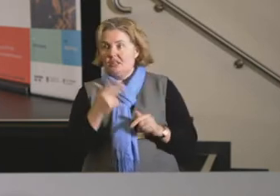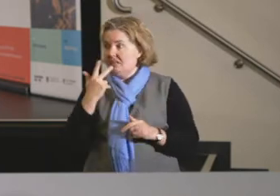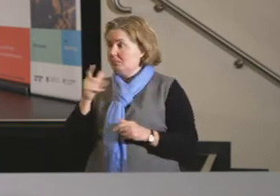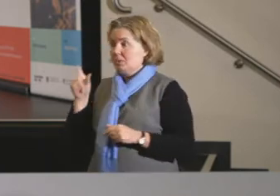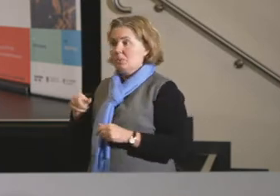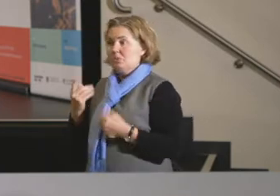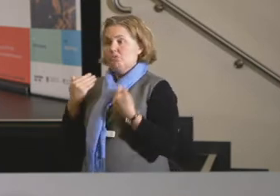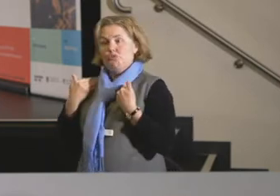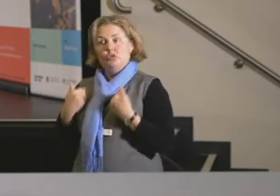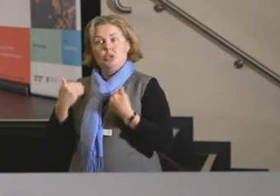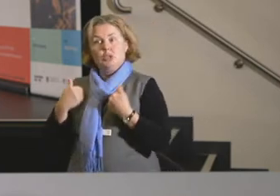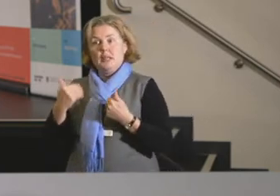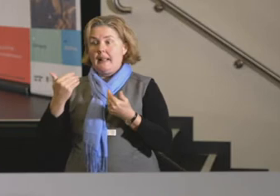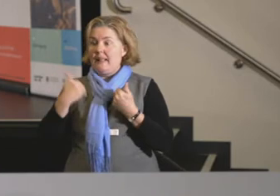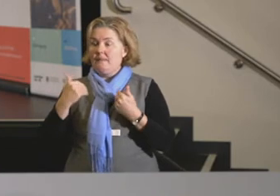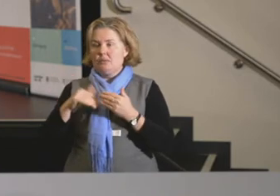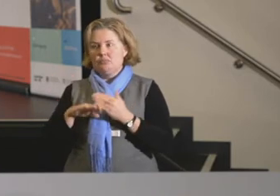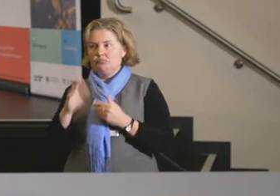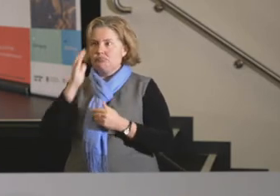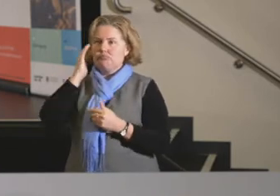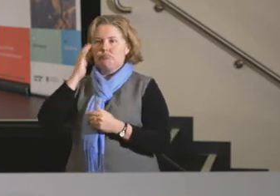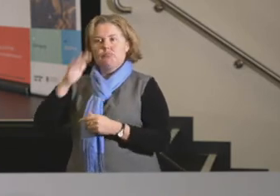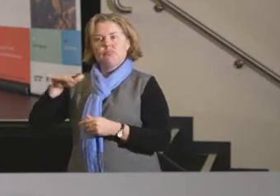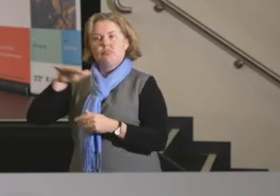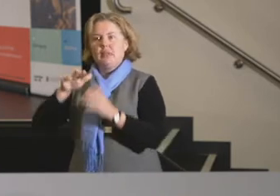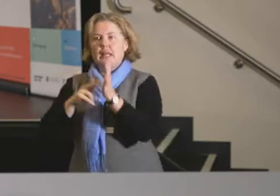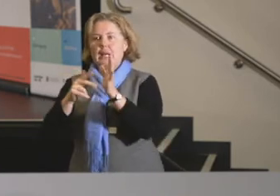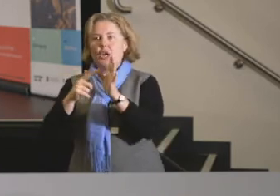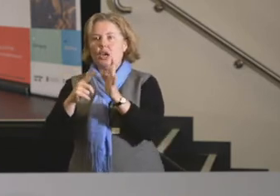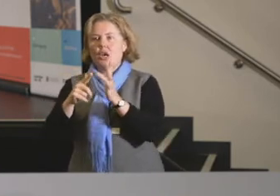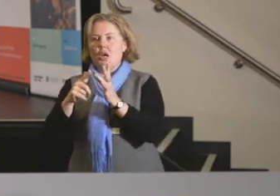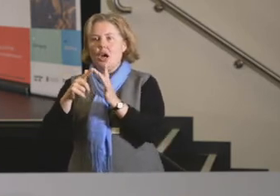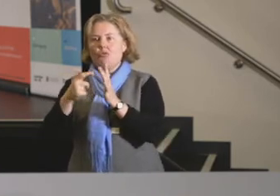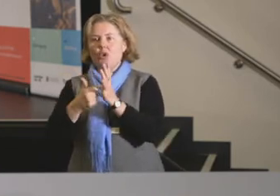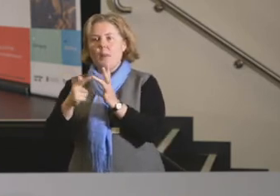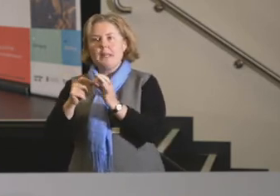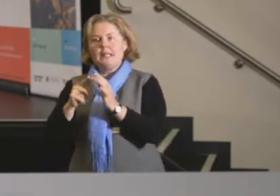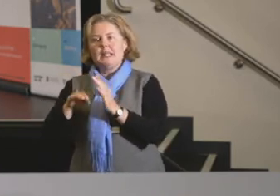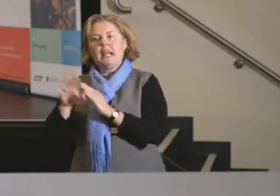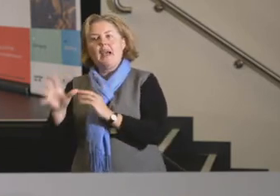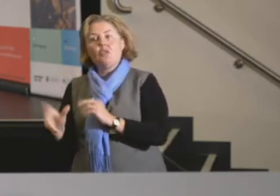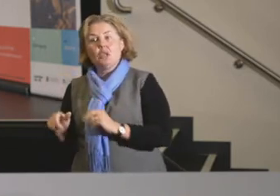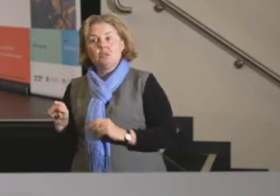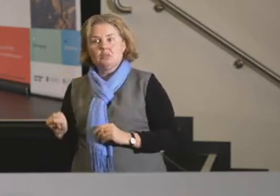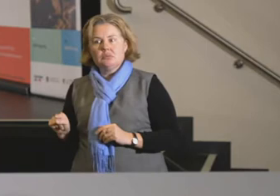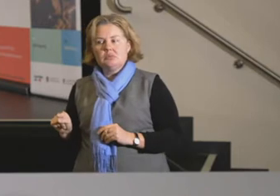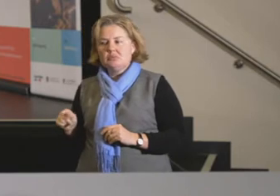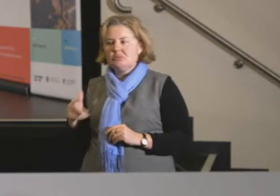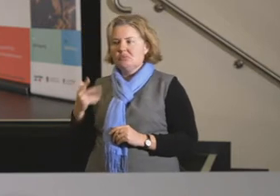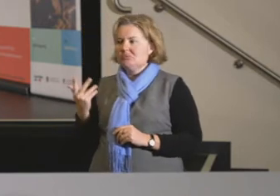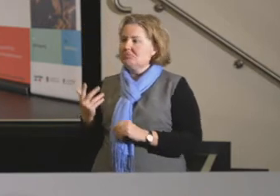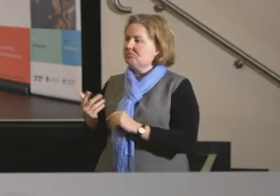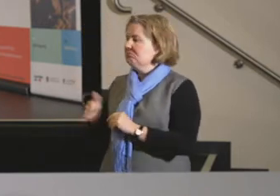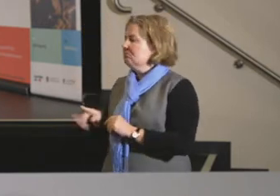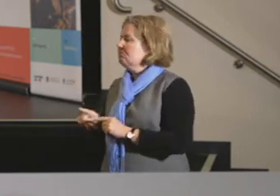of Nairobi, you're not going to go to the gay men's health service in the slums in Kibera. Like, we're not all the same. We shouldn't be expected to